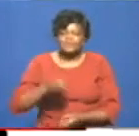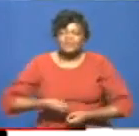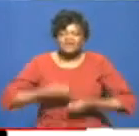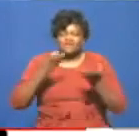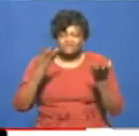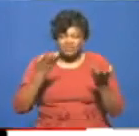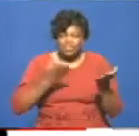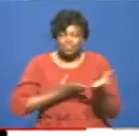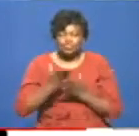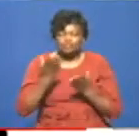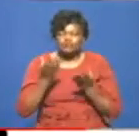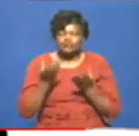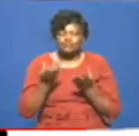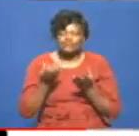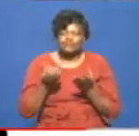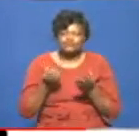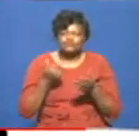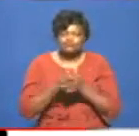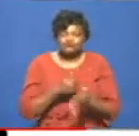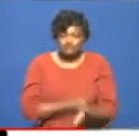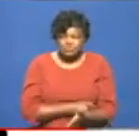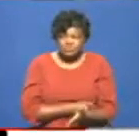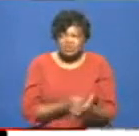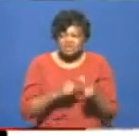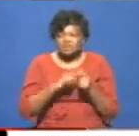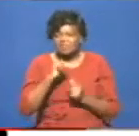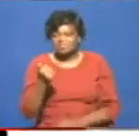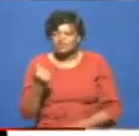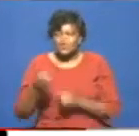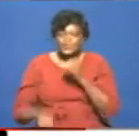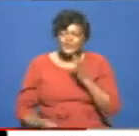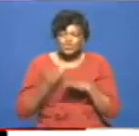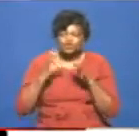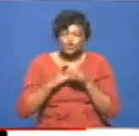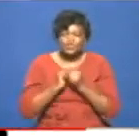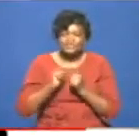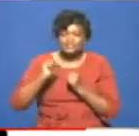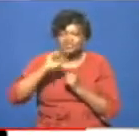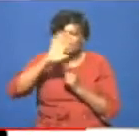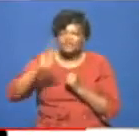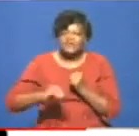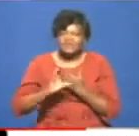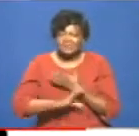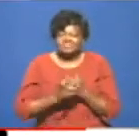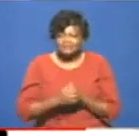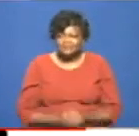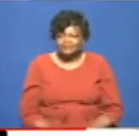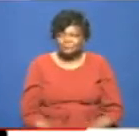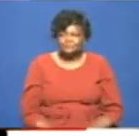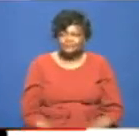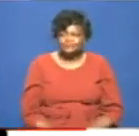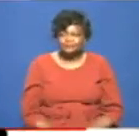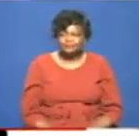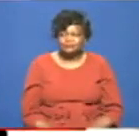through donations, while 400 million will be produced jointly with African countries. Also called for